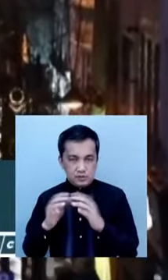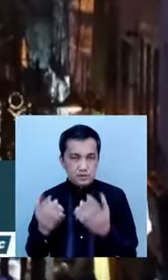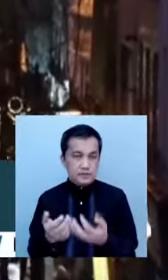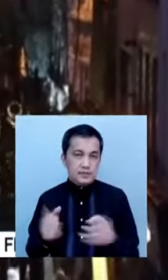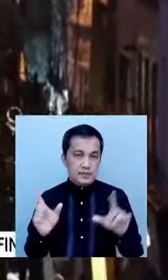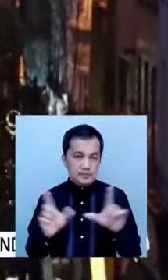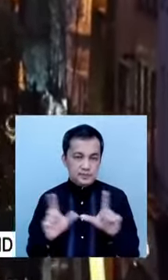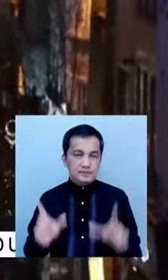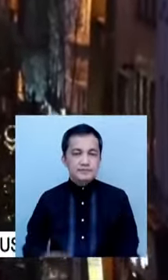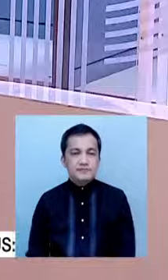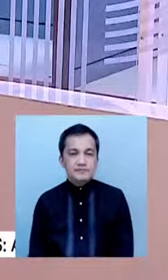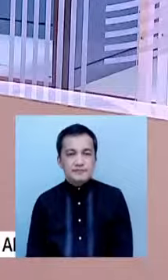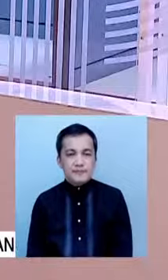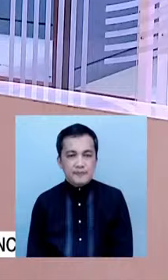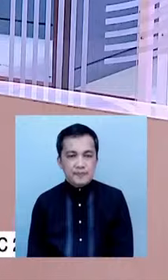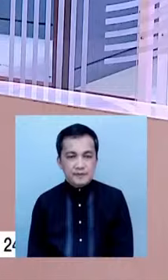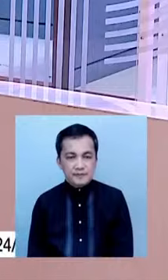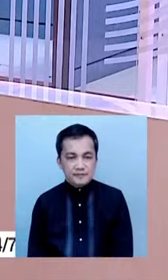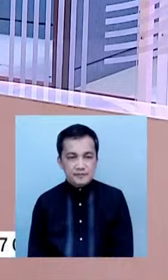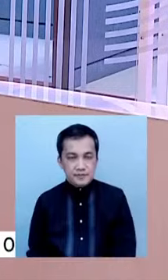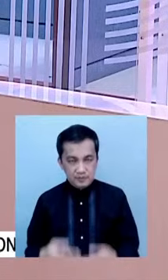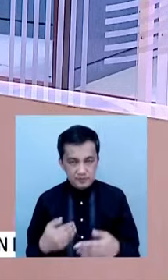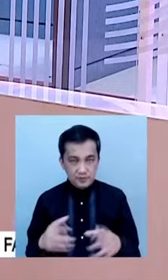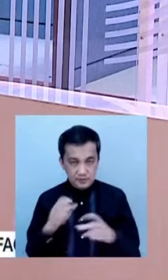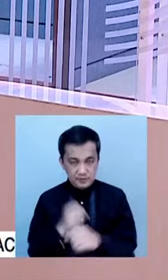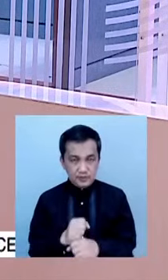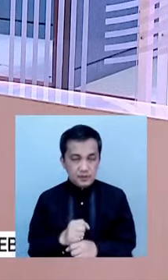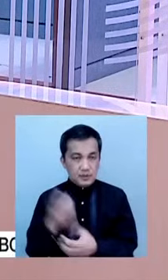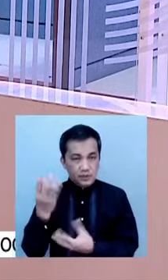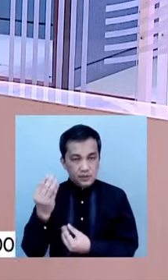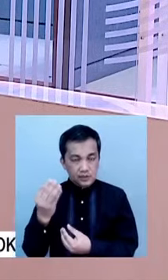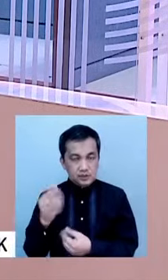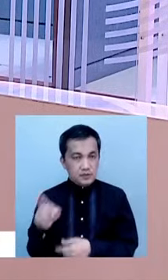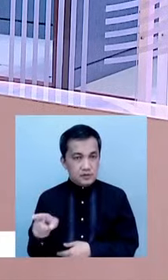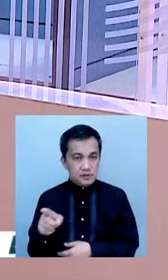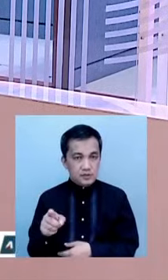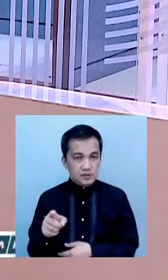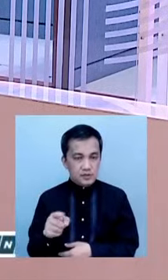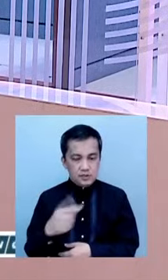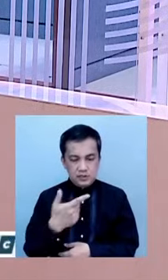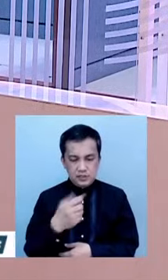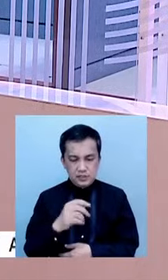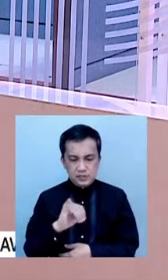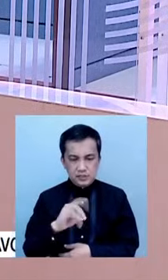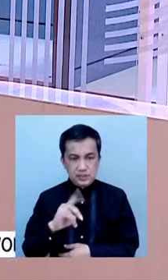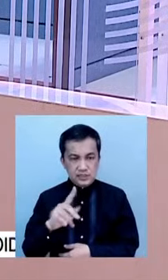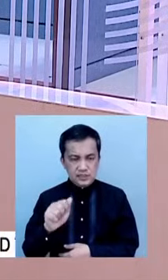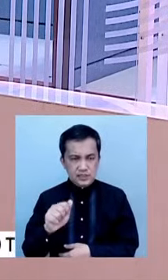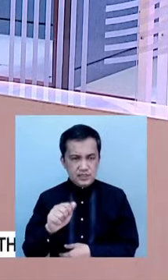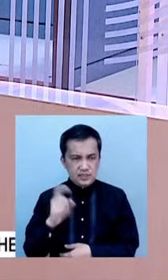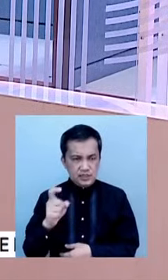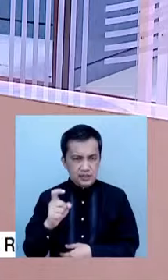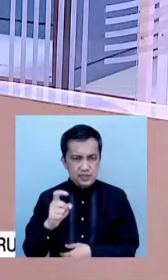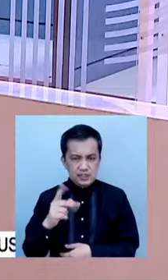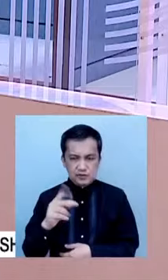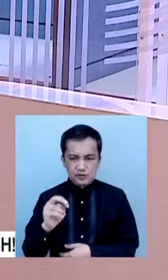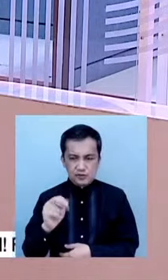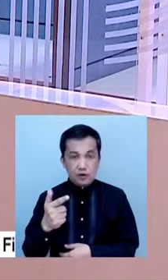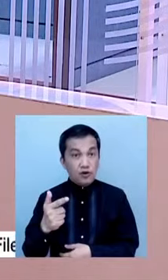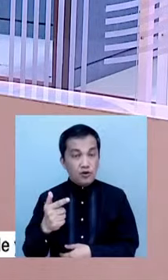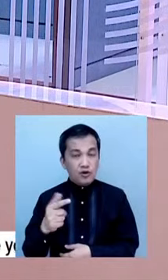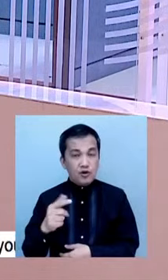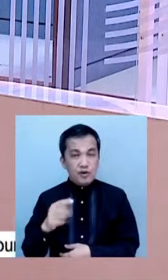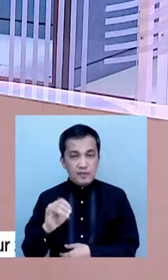And before we go, the latest installment in the Godzilla X-Kong Monsters